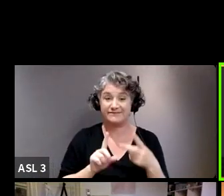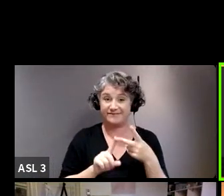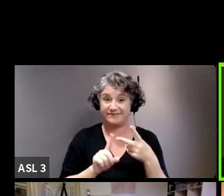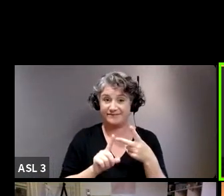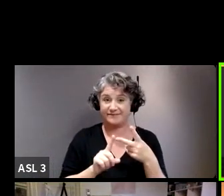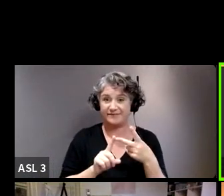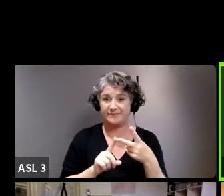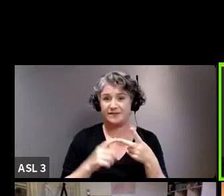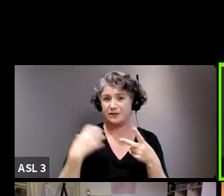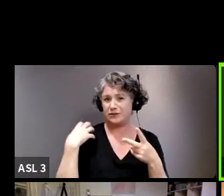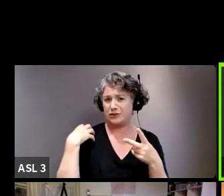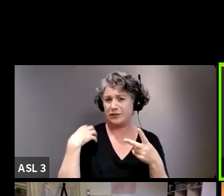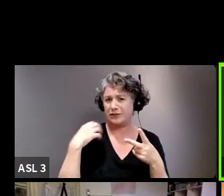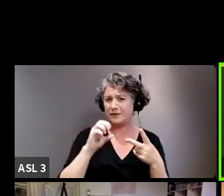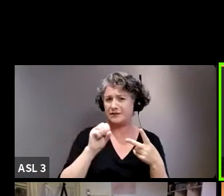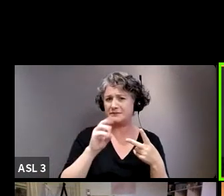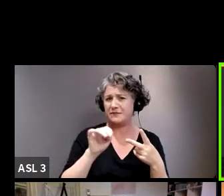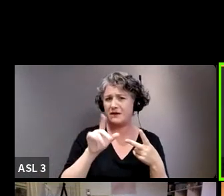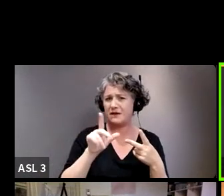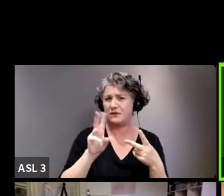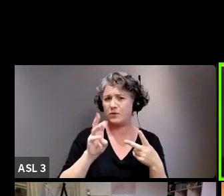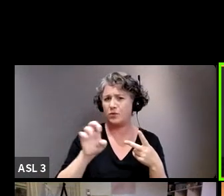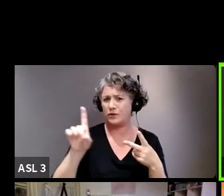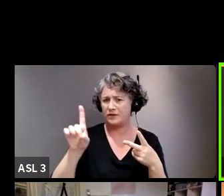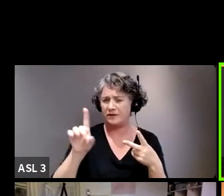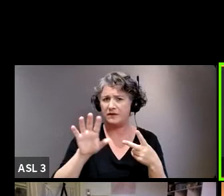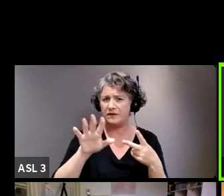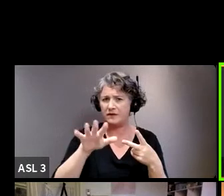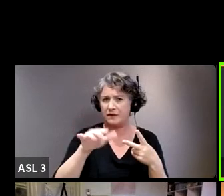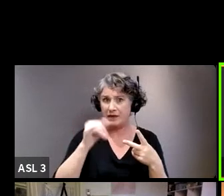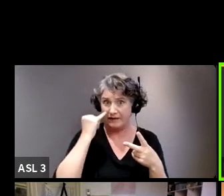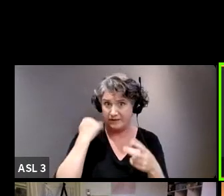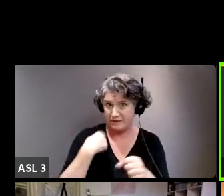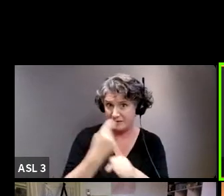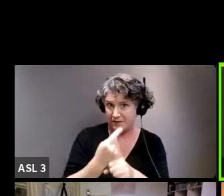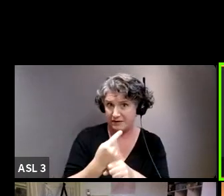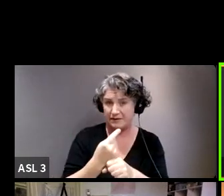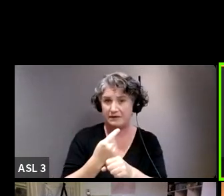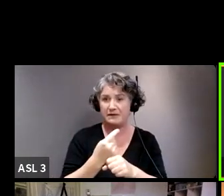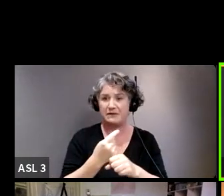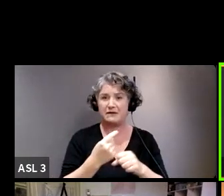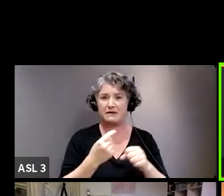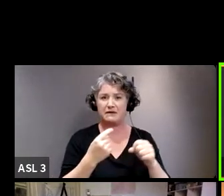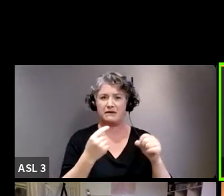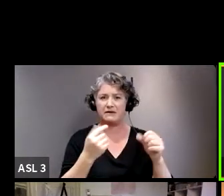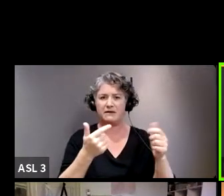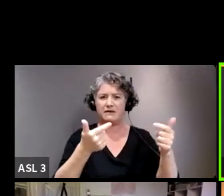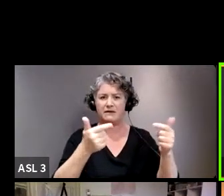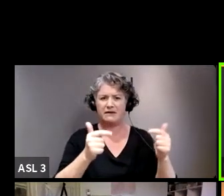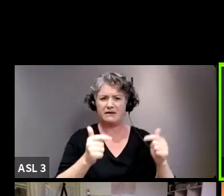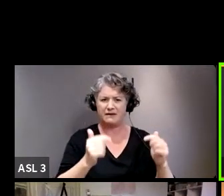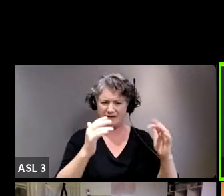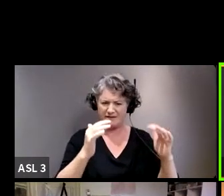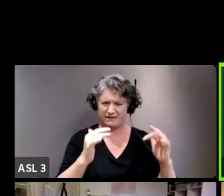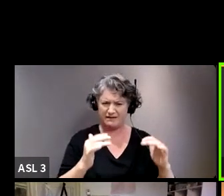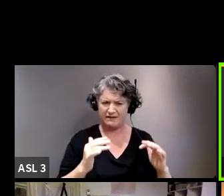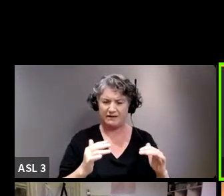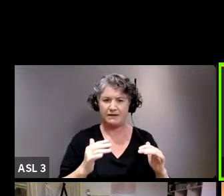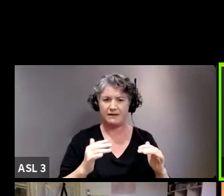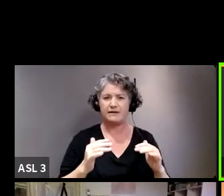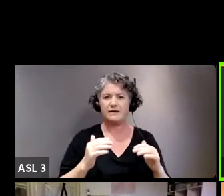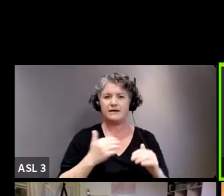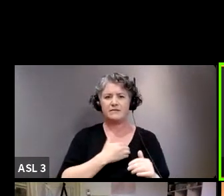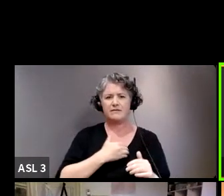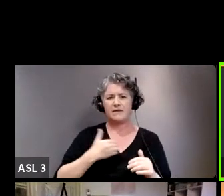a small word if i am correct and the discussions we are going through uh which members suite are building on member suiter's a